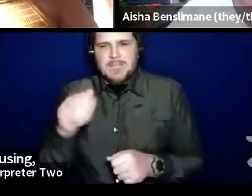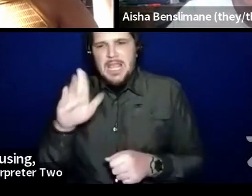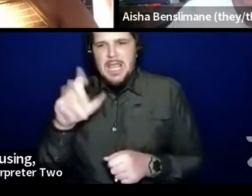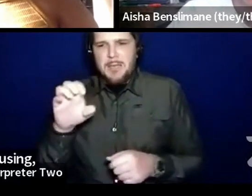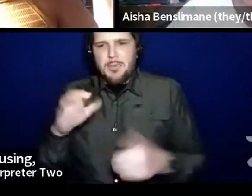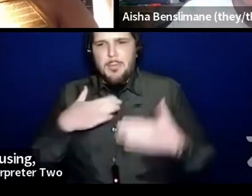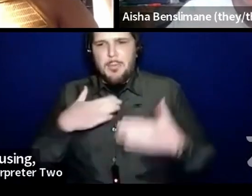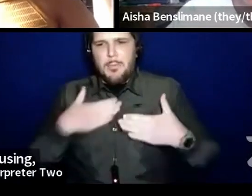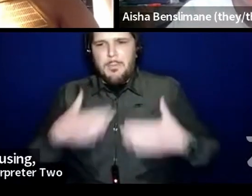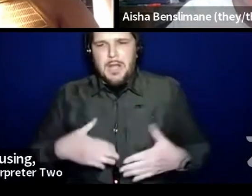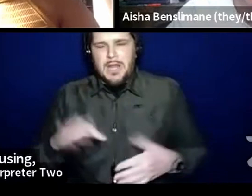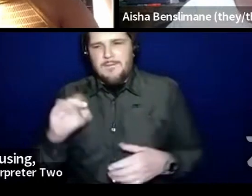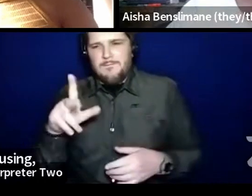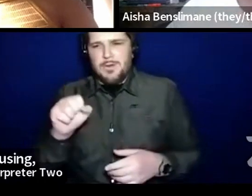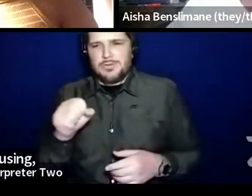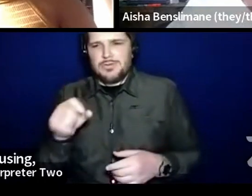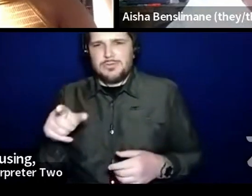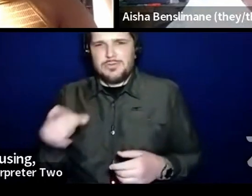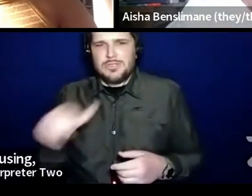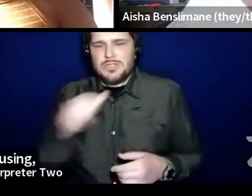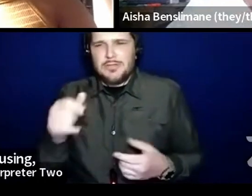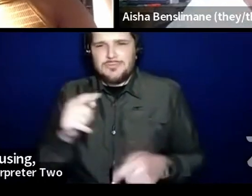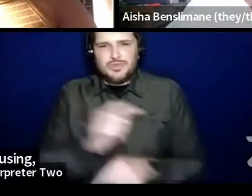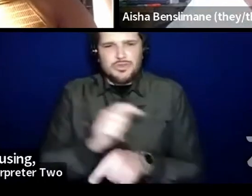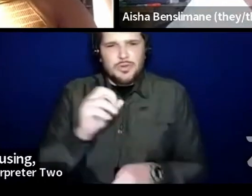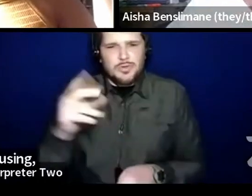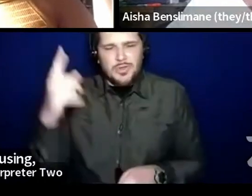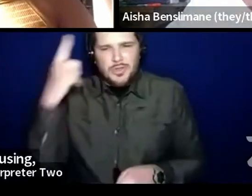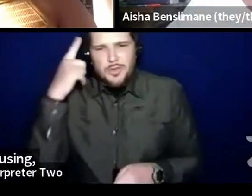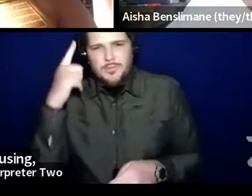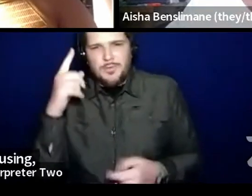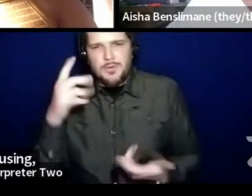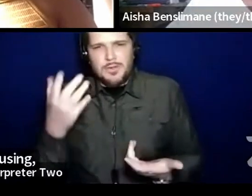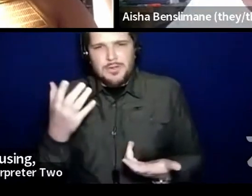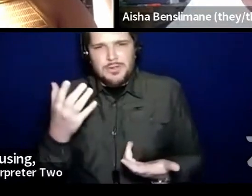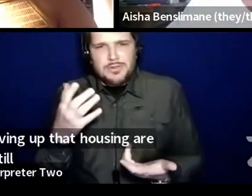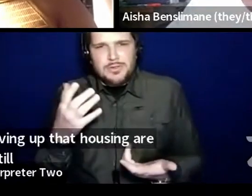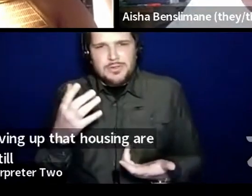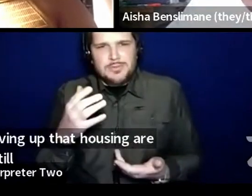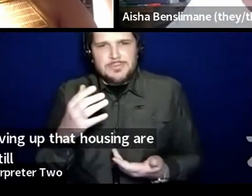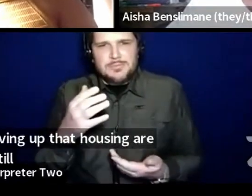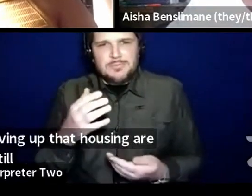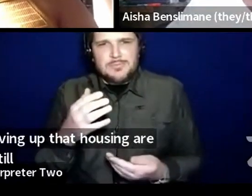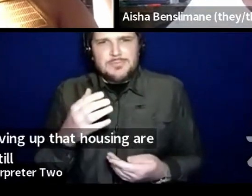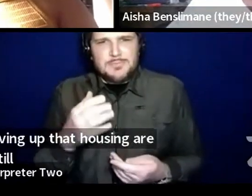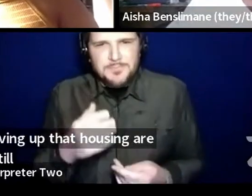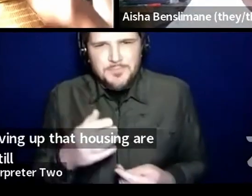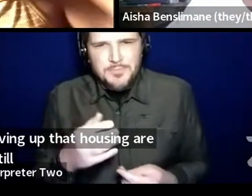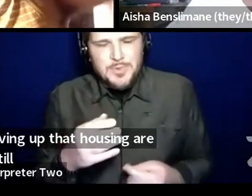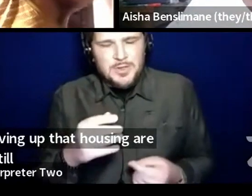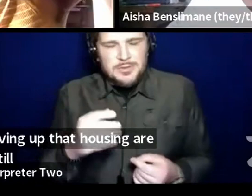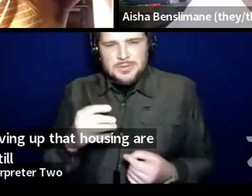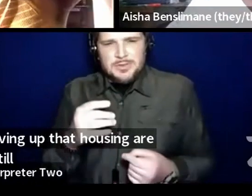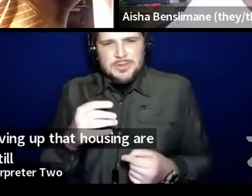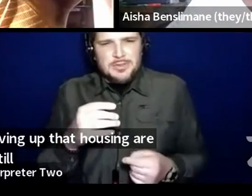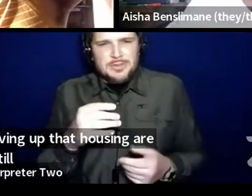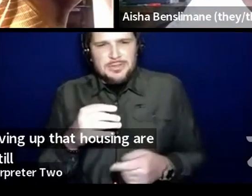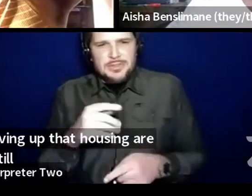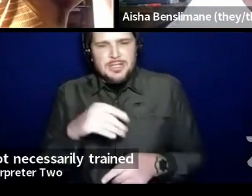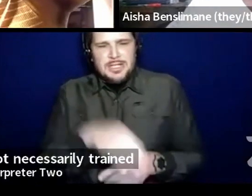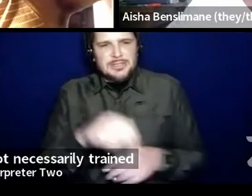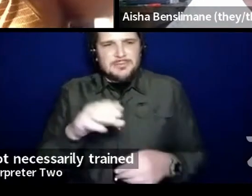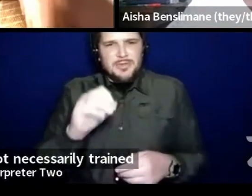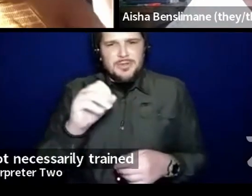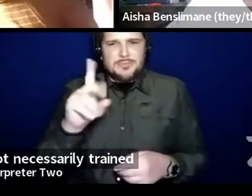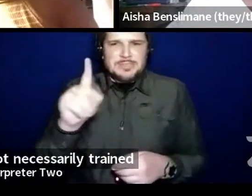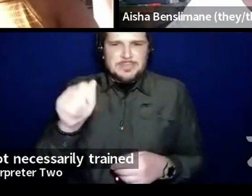necessarily trained or thoughtful or mindful in how things are doled out. And I think ODSP or income